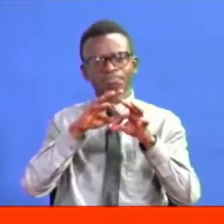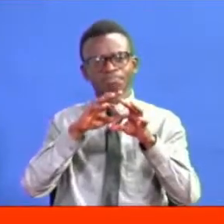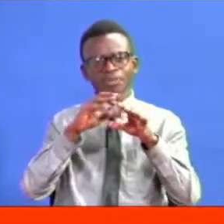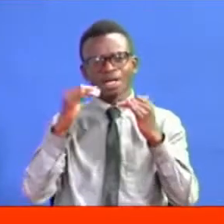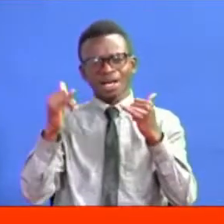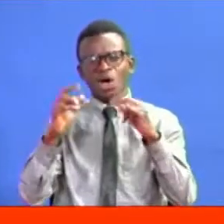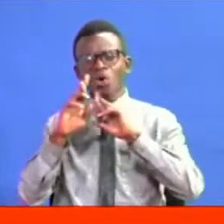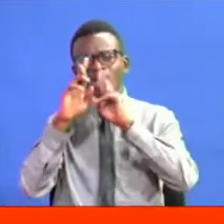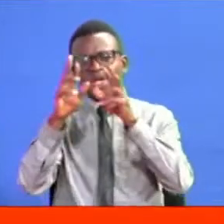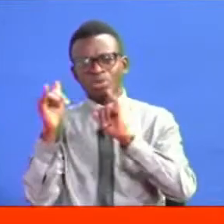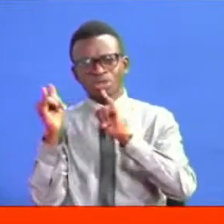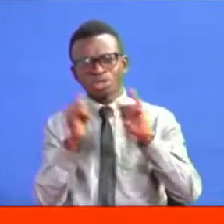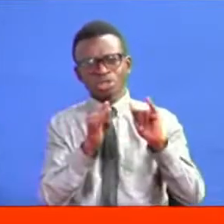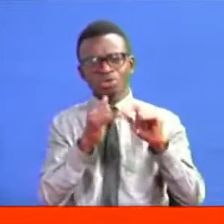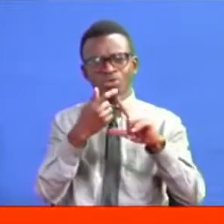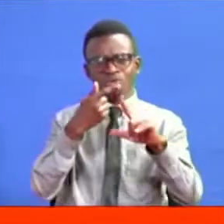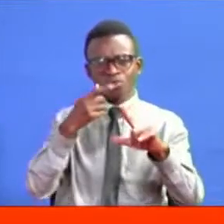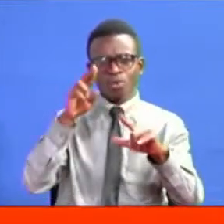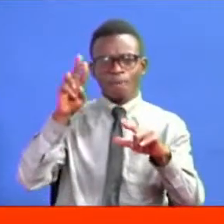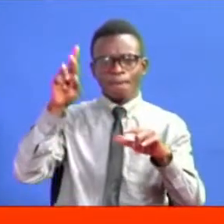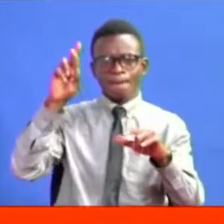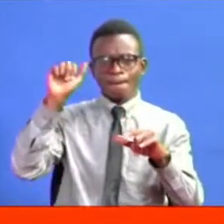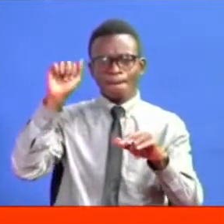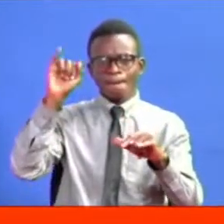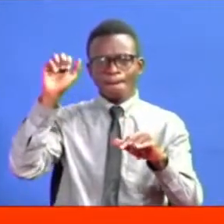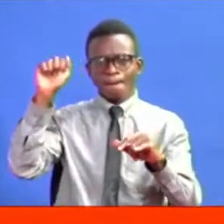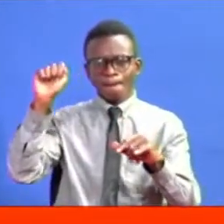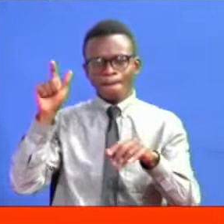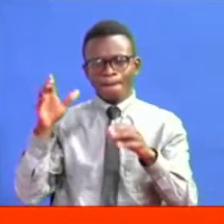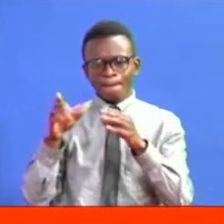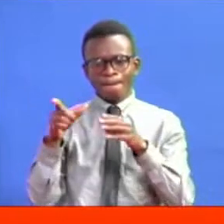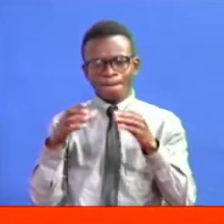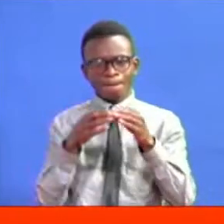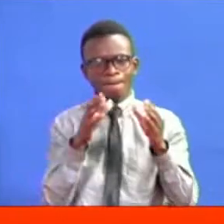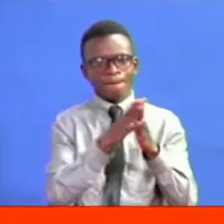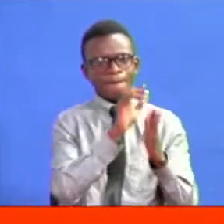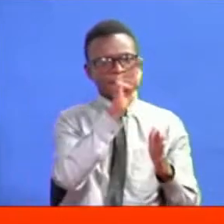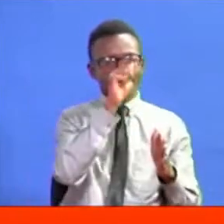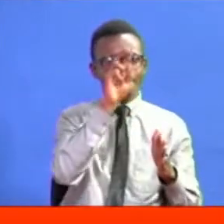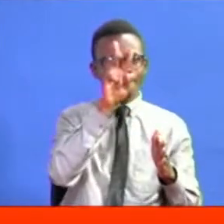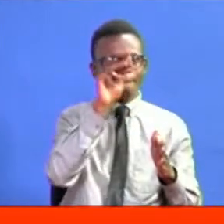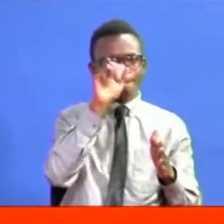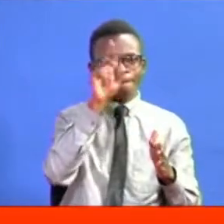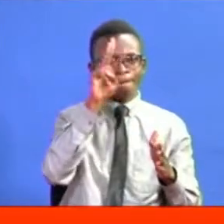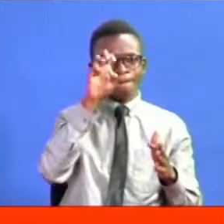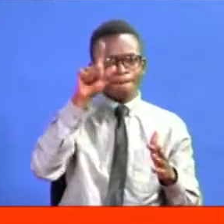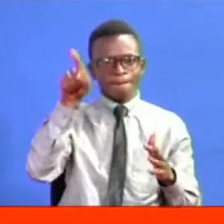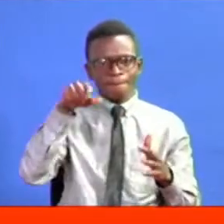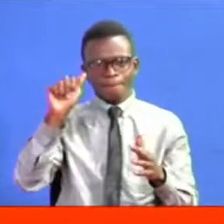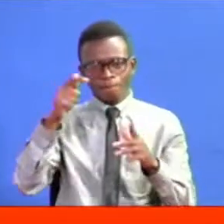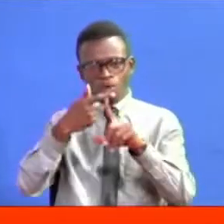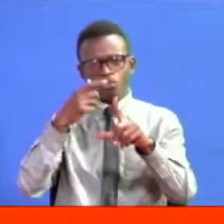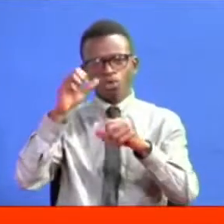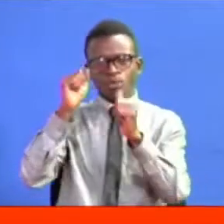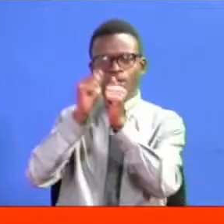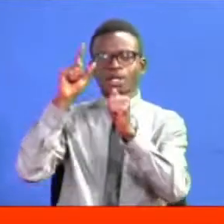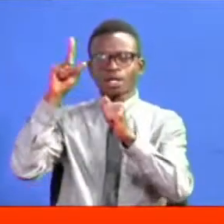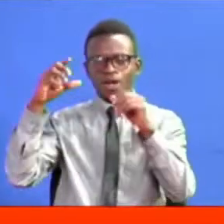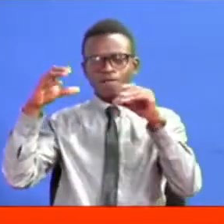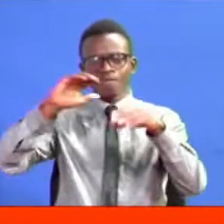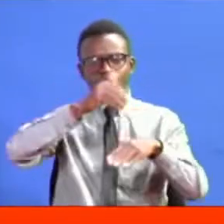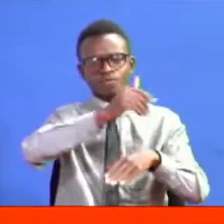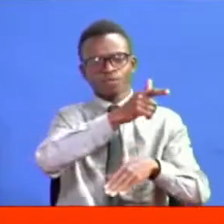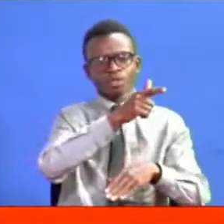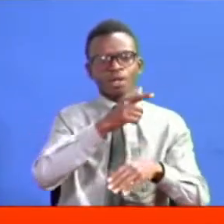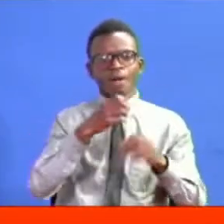survey carried out by Uraia Trust and Twaweza in conjunction with IEBC from 11 counties, a significant number of citizens